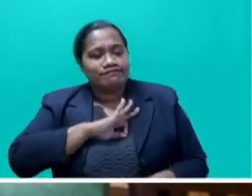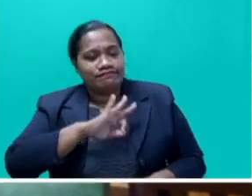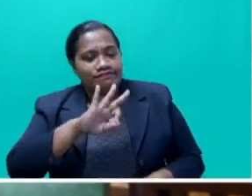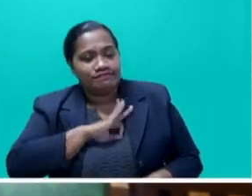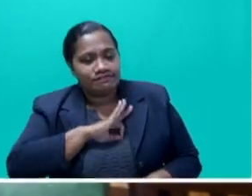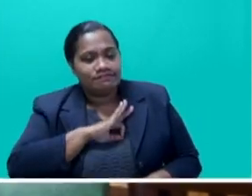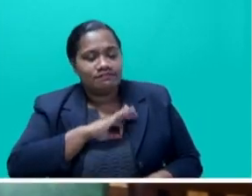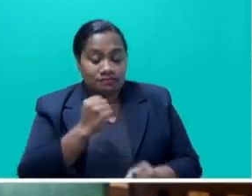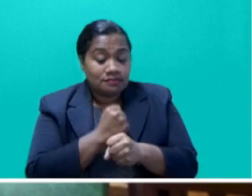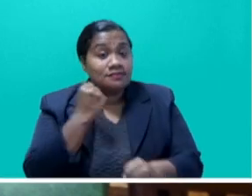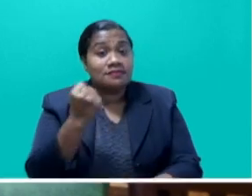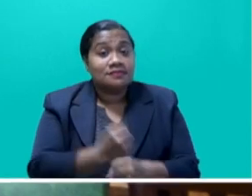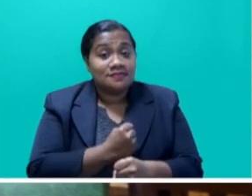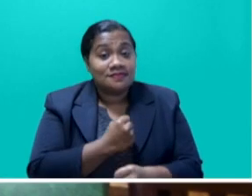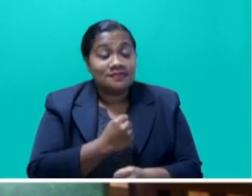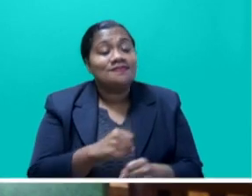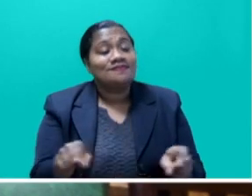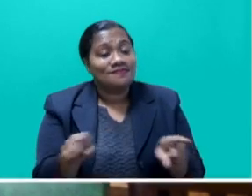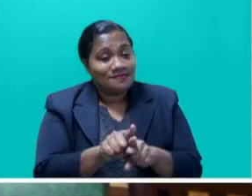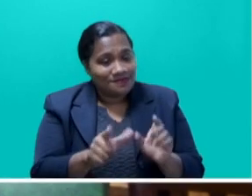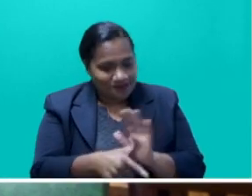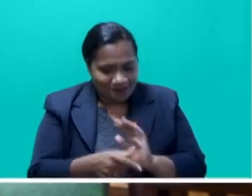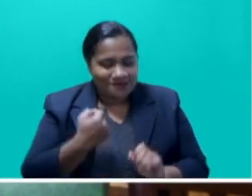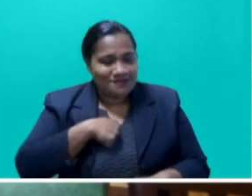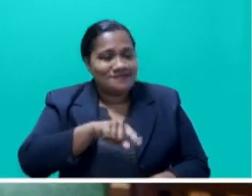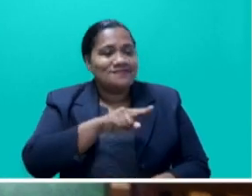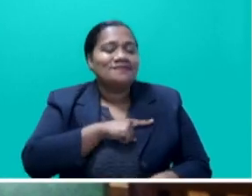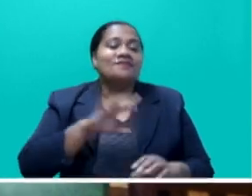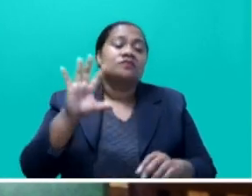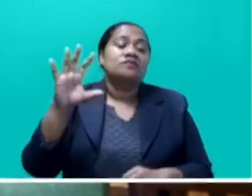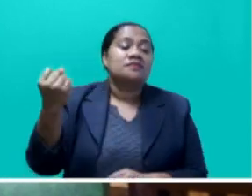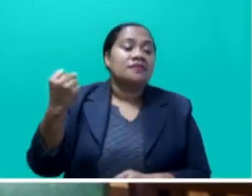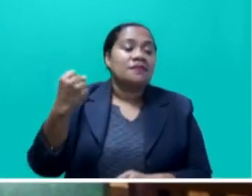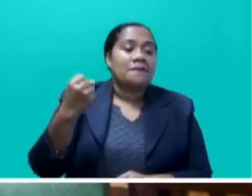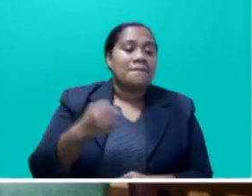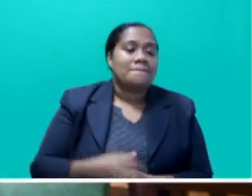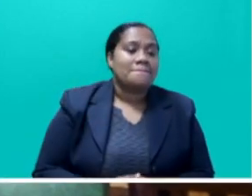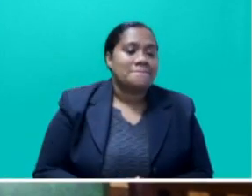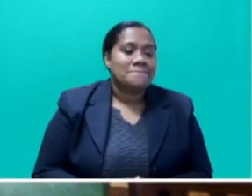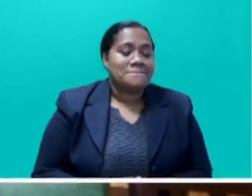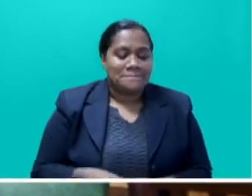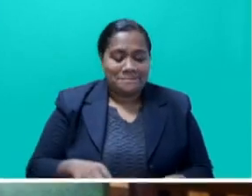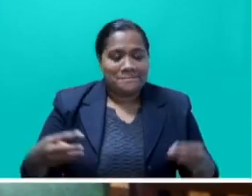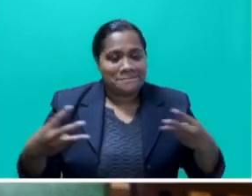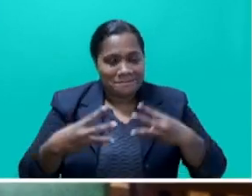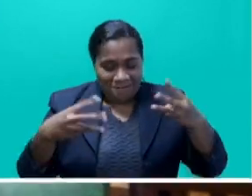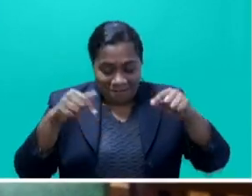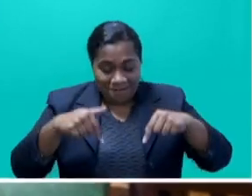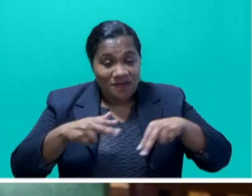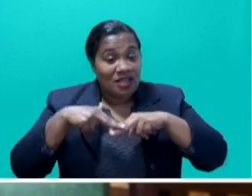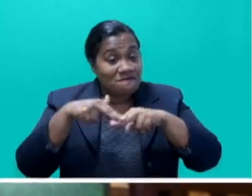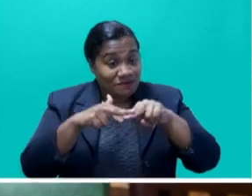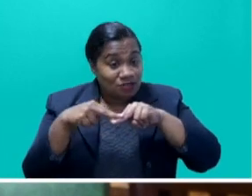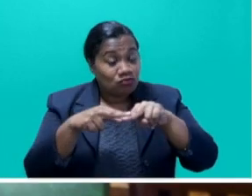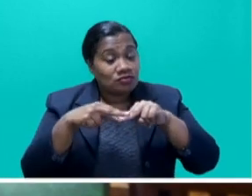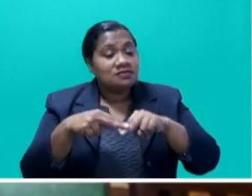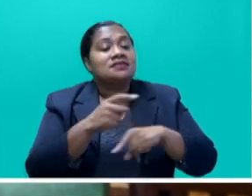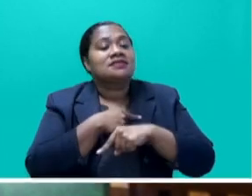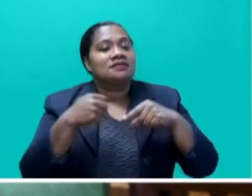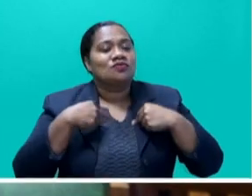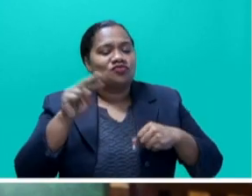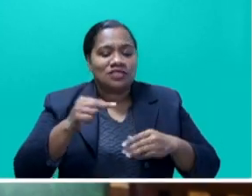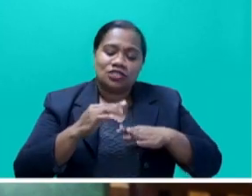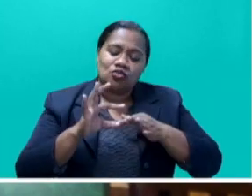And at the same time, for us to win this war here in Fiji, we need to work together.